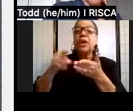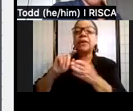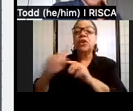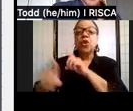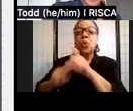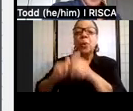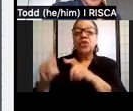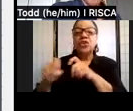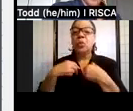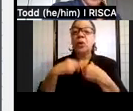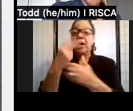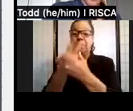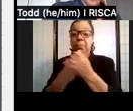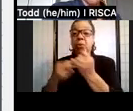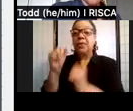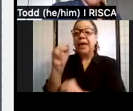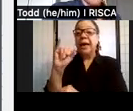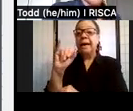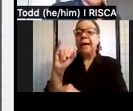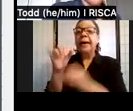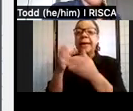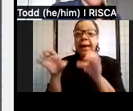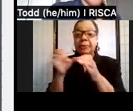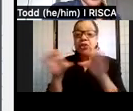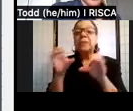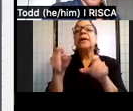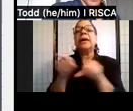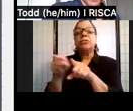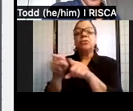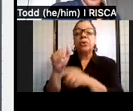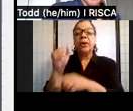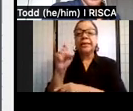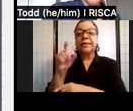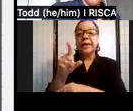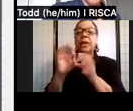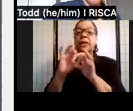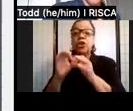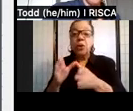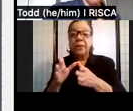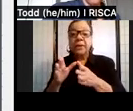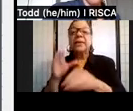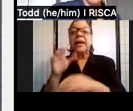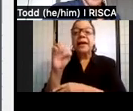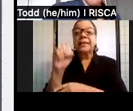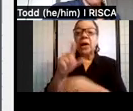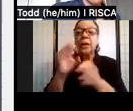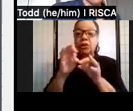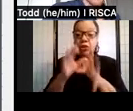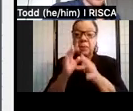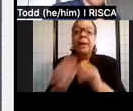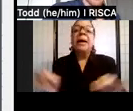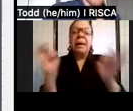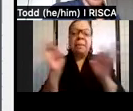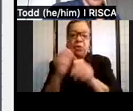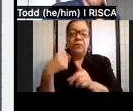have both AI captioning as well as ASL interpreters on this call. The ASL interpreters are really important for us to have for the sake of